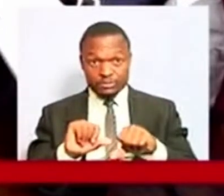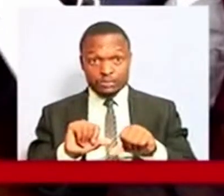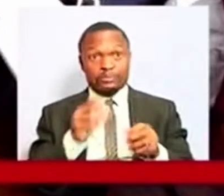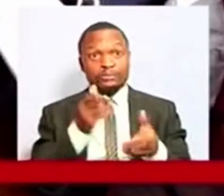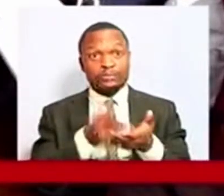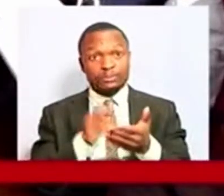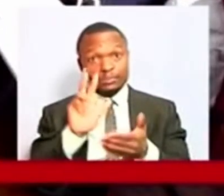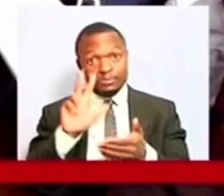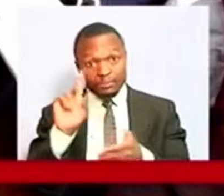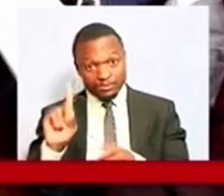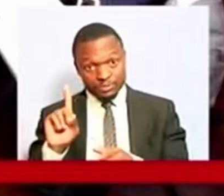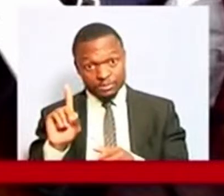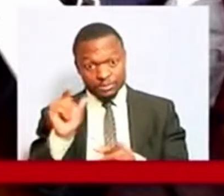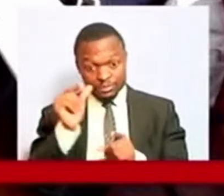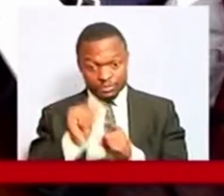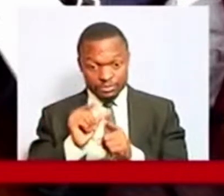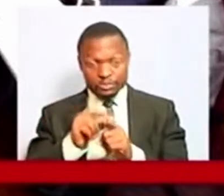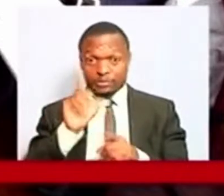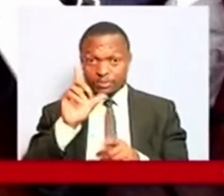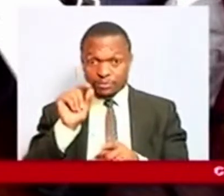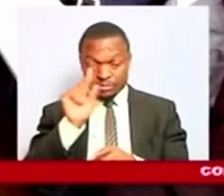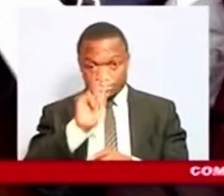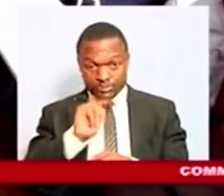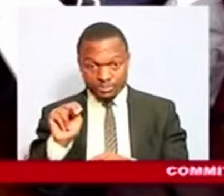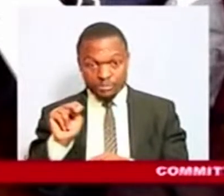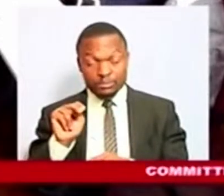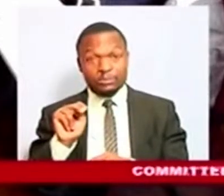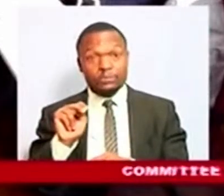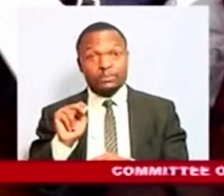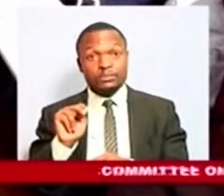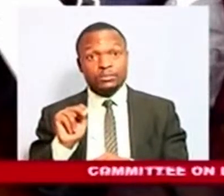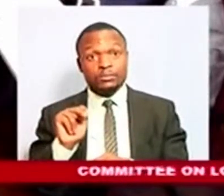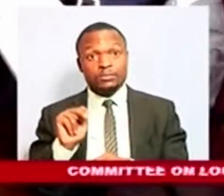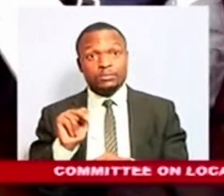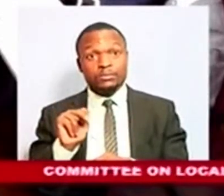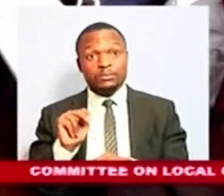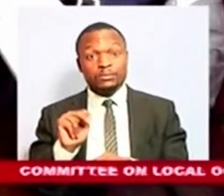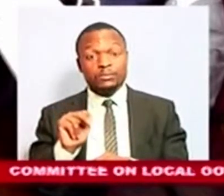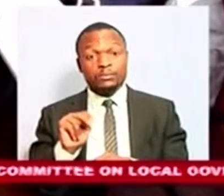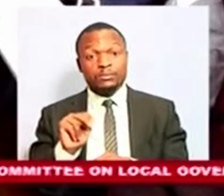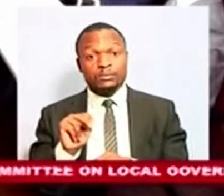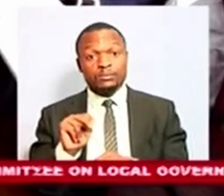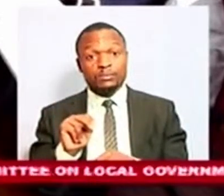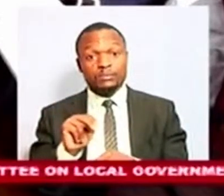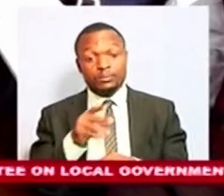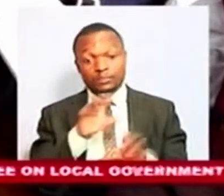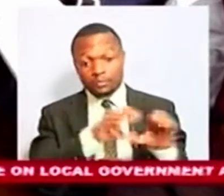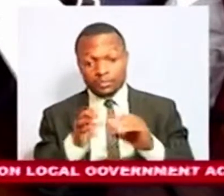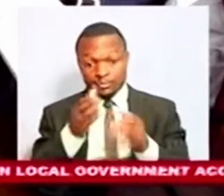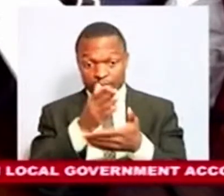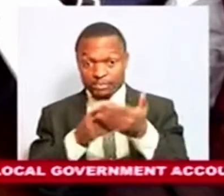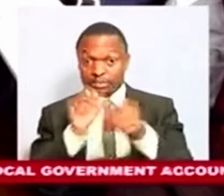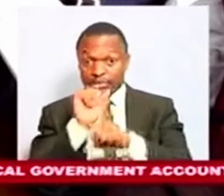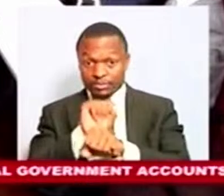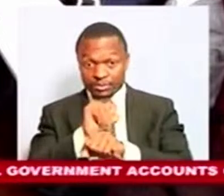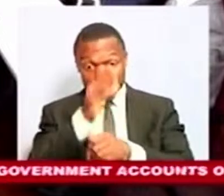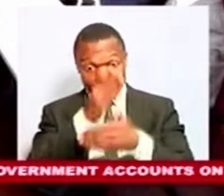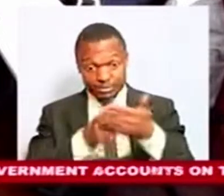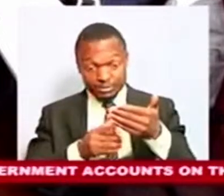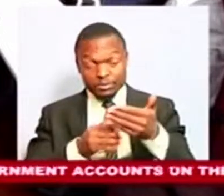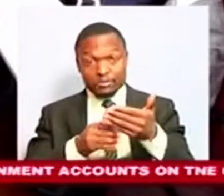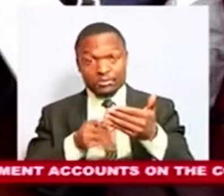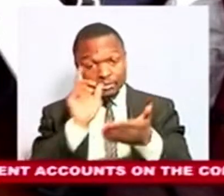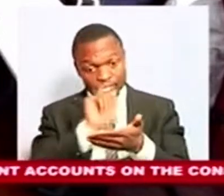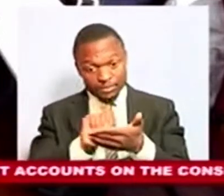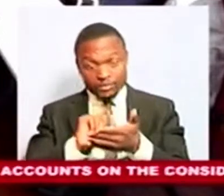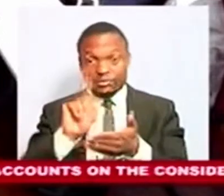the 31st of December 2022. So, Chair, we excluded these works. And some of these works, we have written